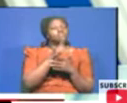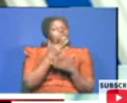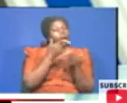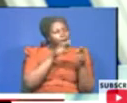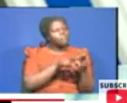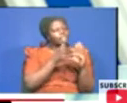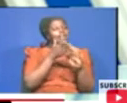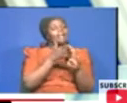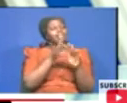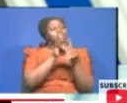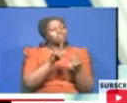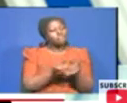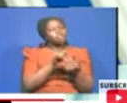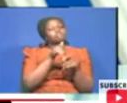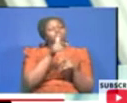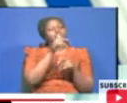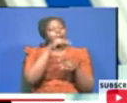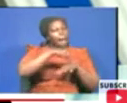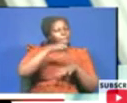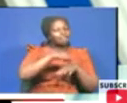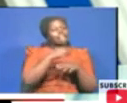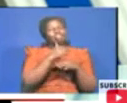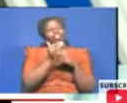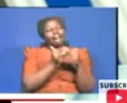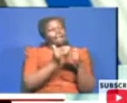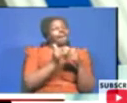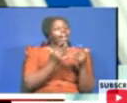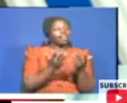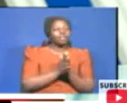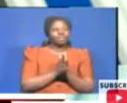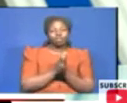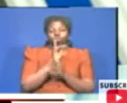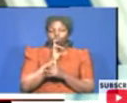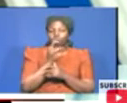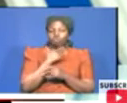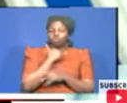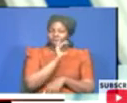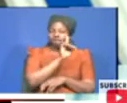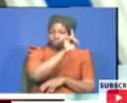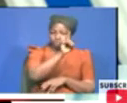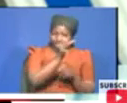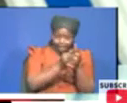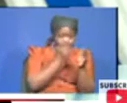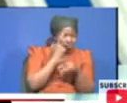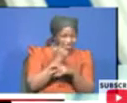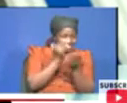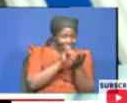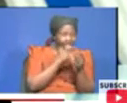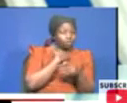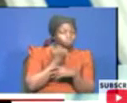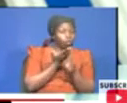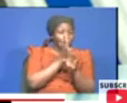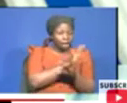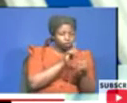at the click of a button, and so on and so forth. But let me ask you this, because if you look at, again, I just want to go back a little bit to CBC. If you look